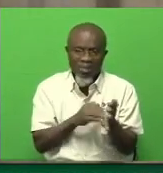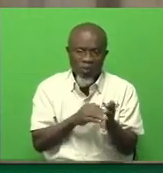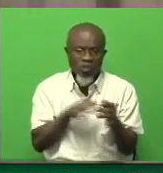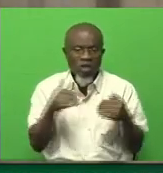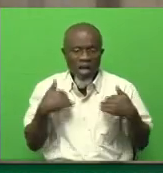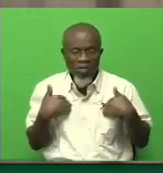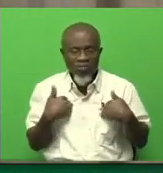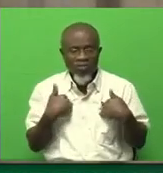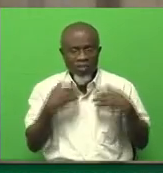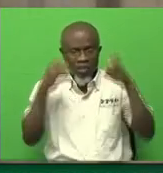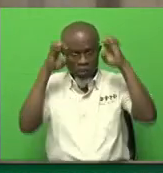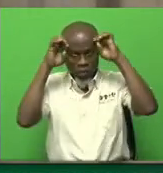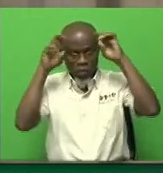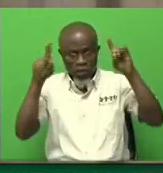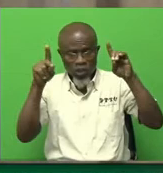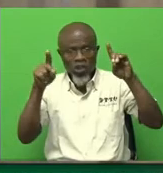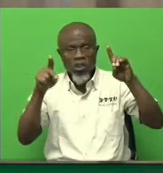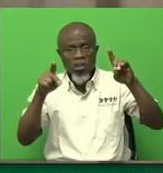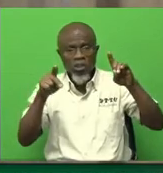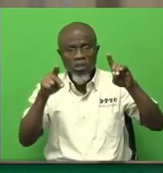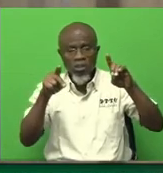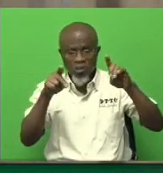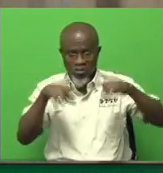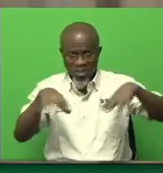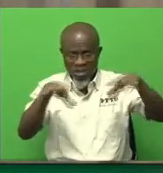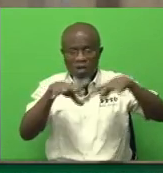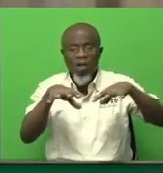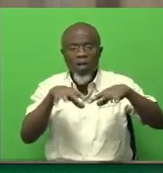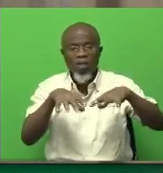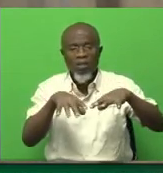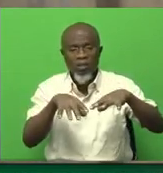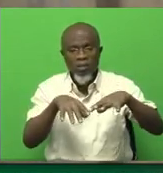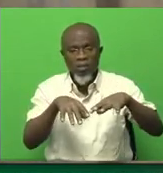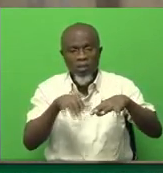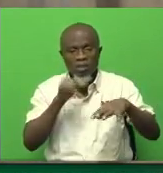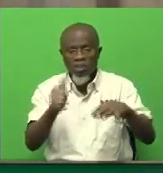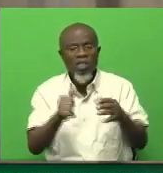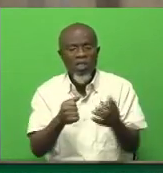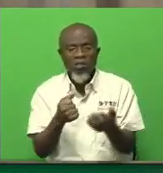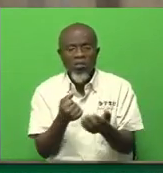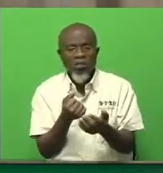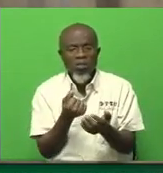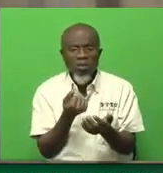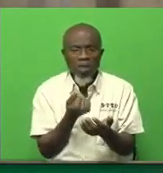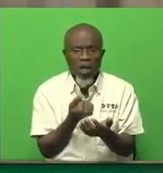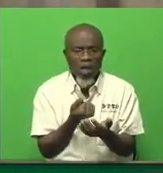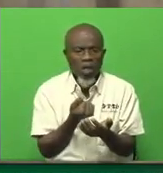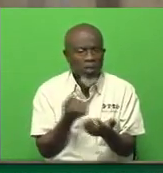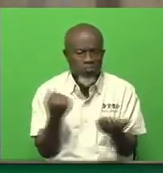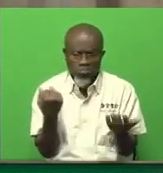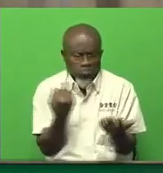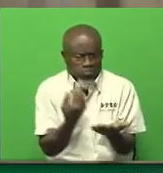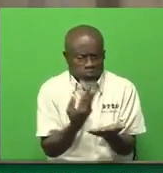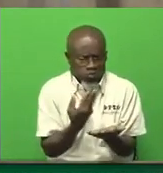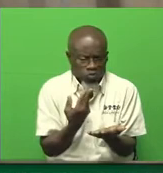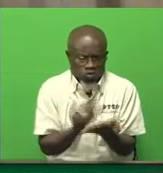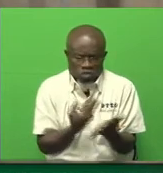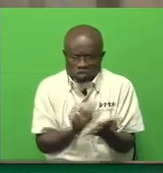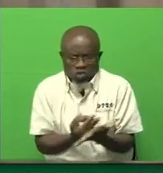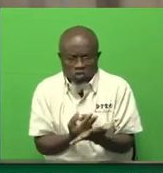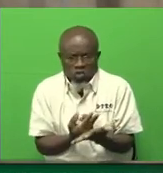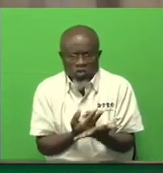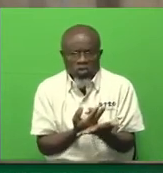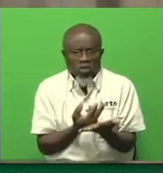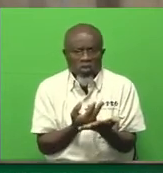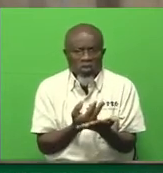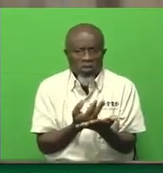sector is not a resource problem so you could come here and say listen we are doing so well because we've allocated